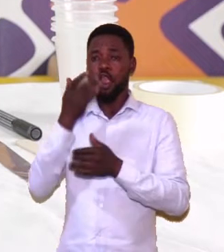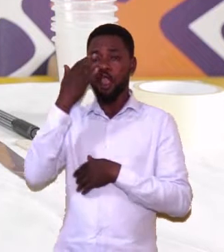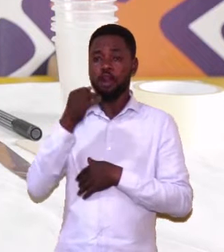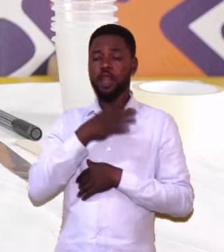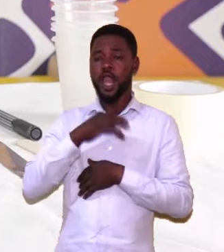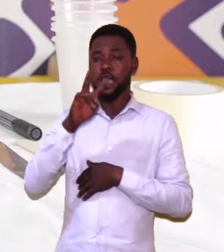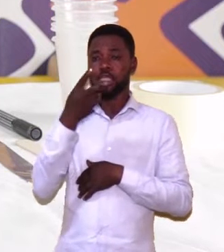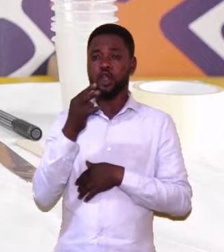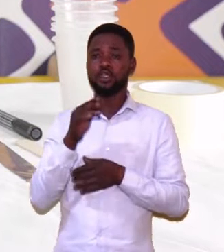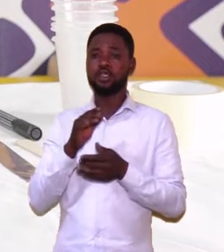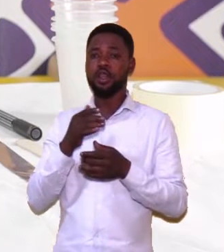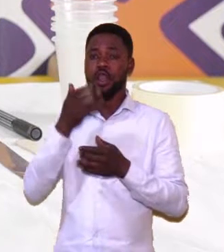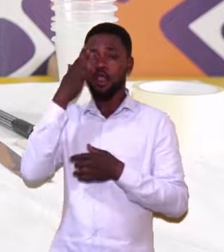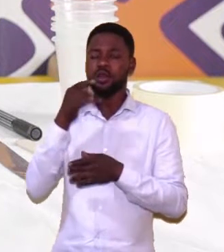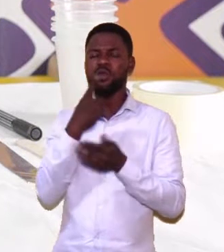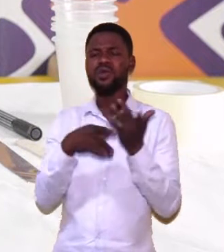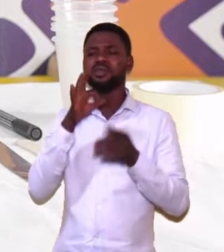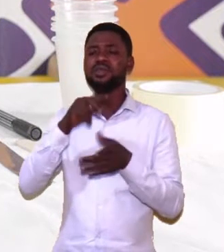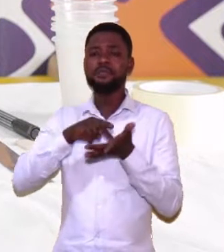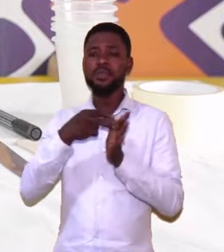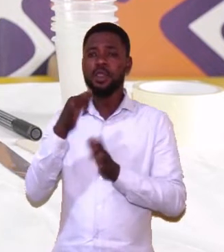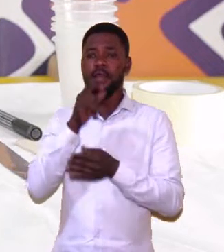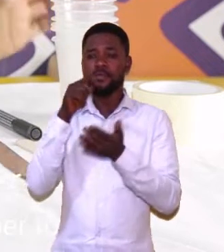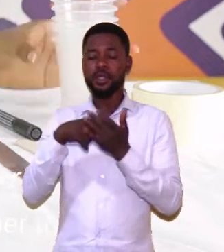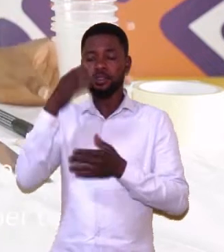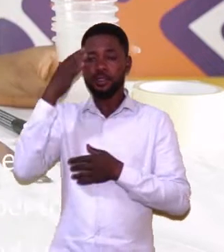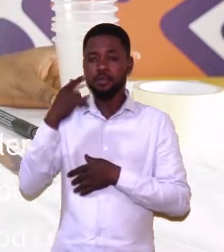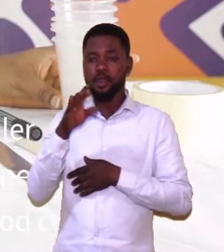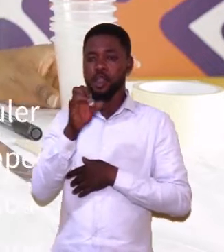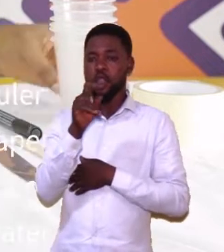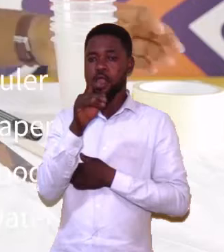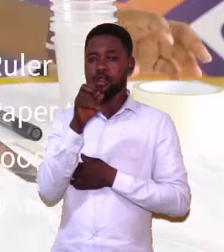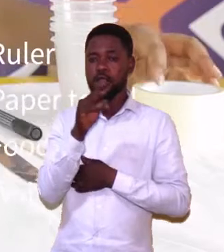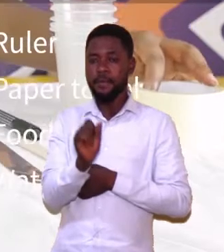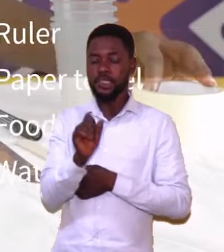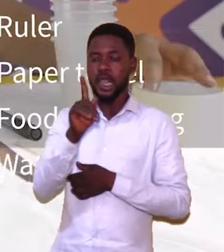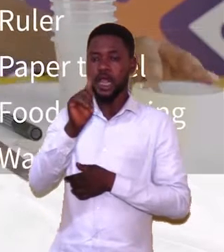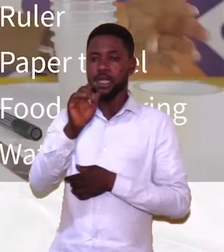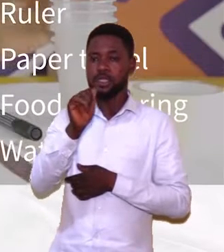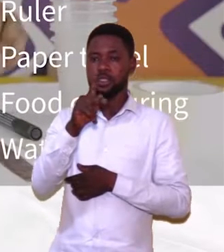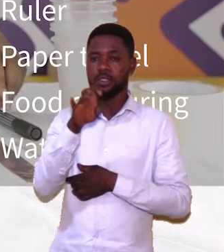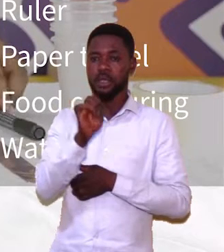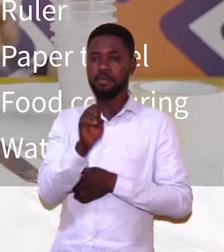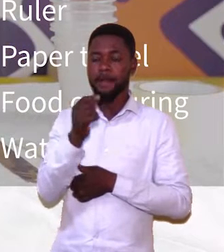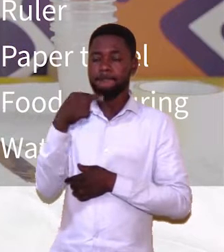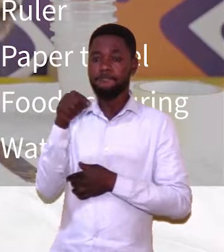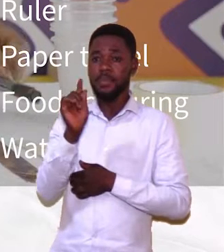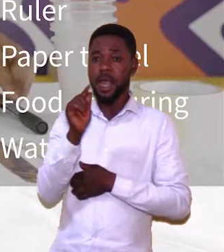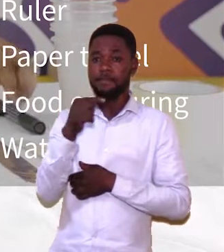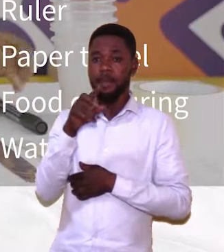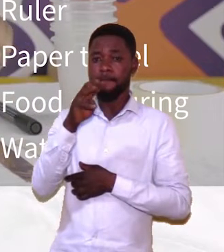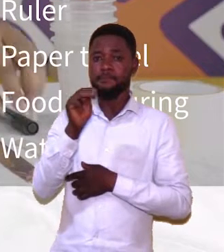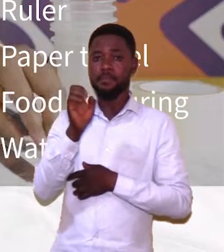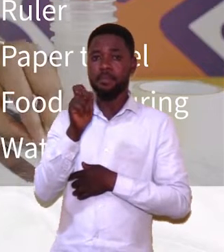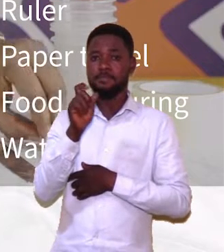colors. What we need for this experiment are cups, tape, a marker,